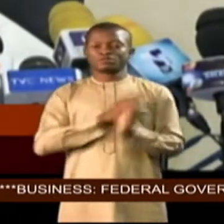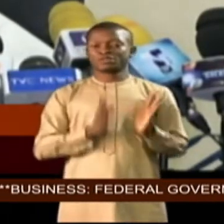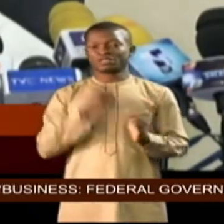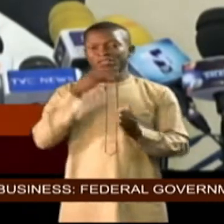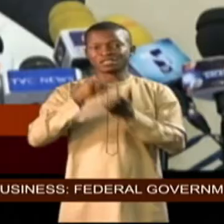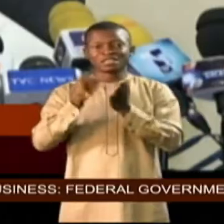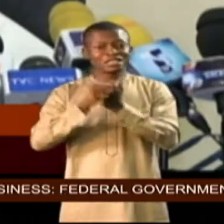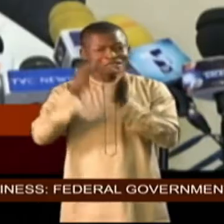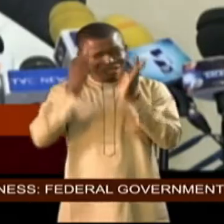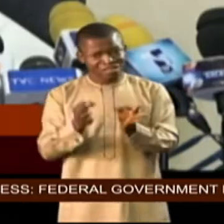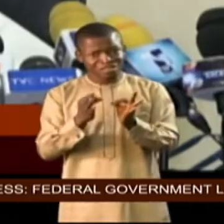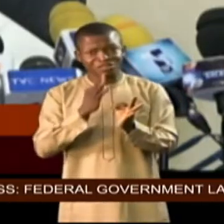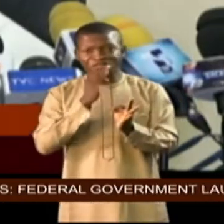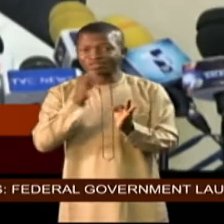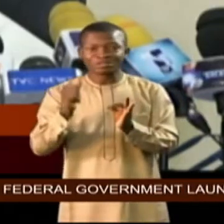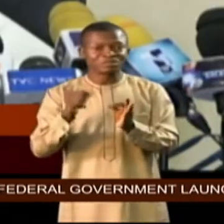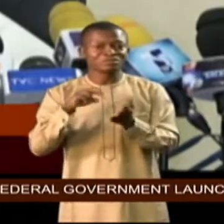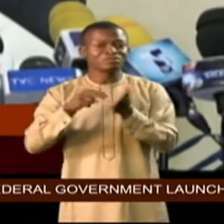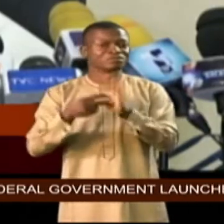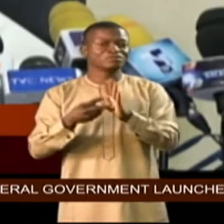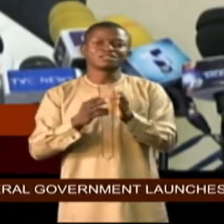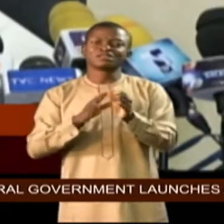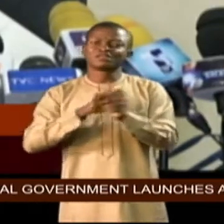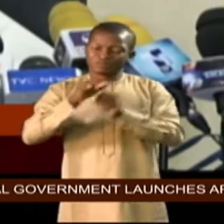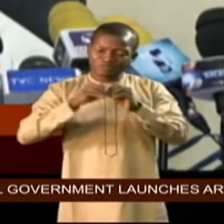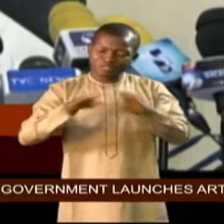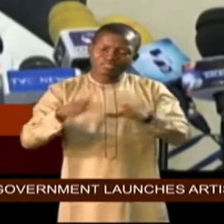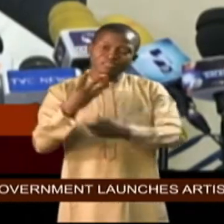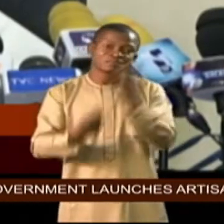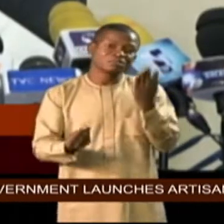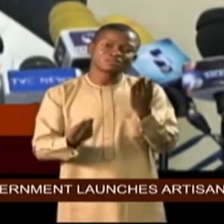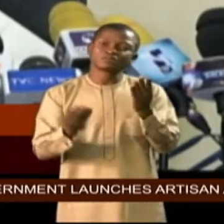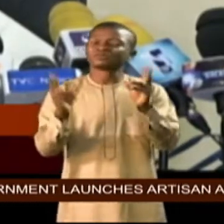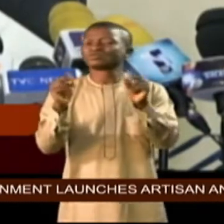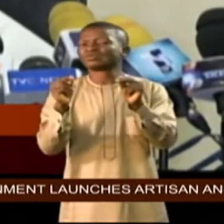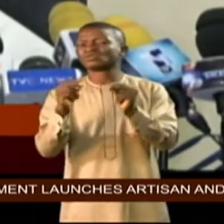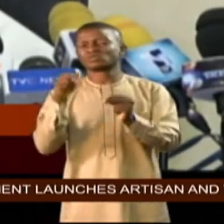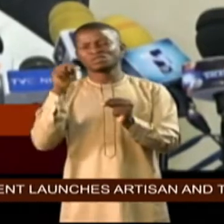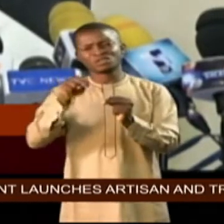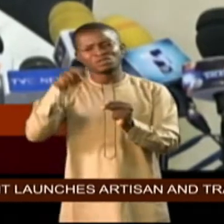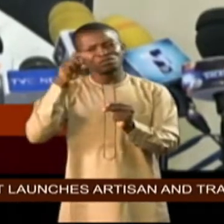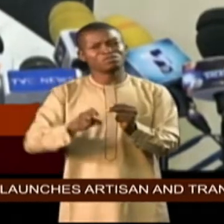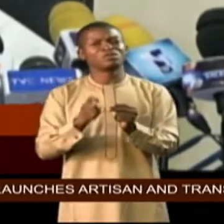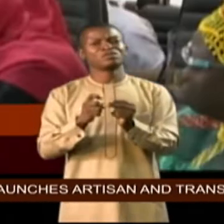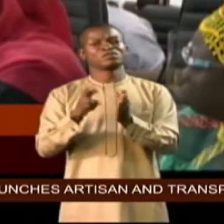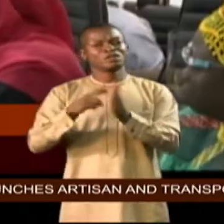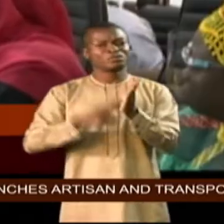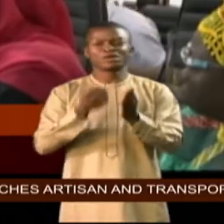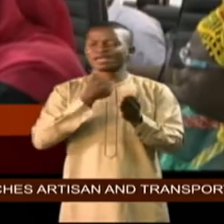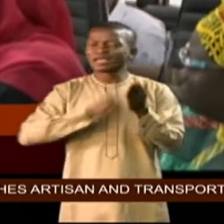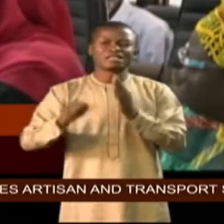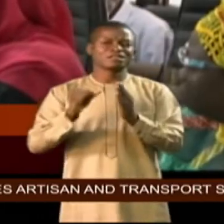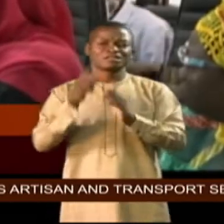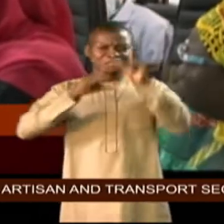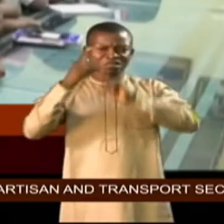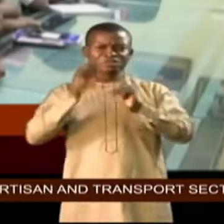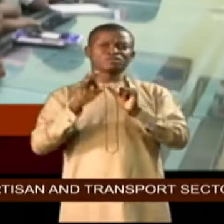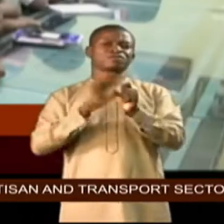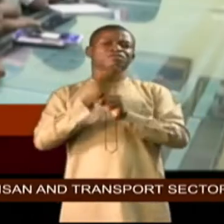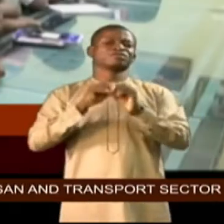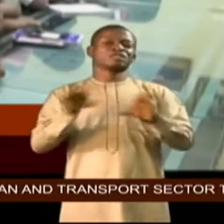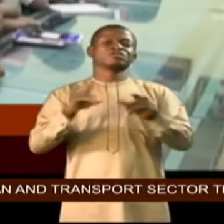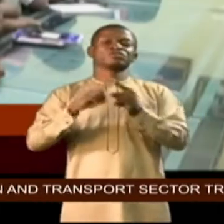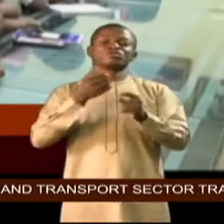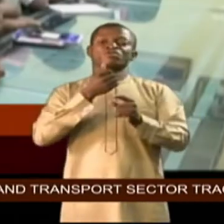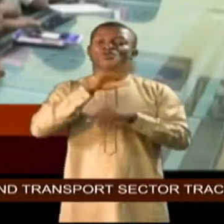not translate to zero case of coronavirus pandemic, hence the need to report symptoms of the virus to relevant authorities to